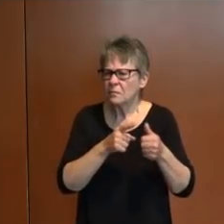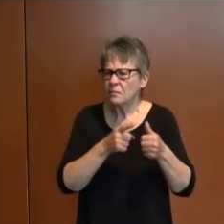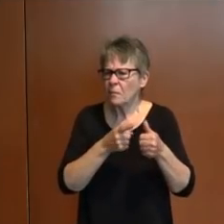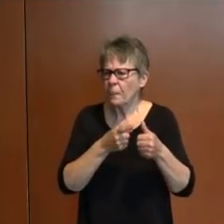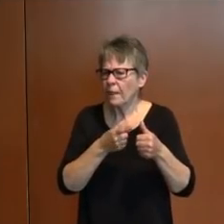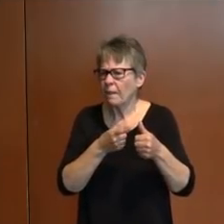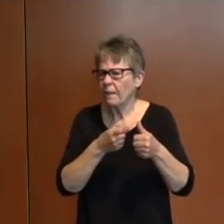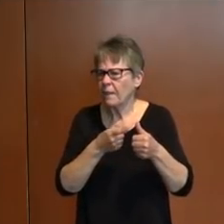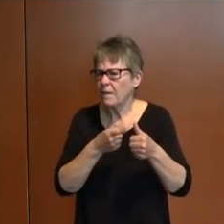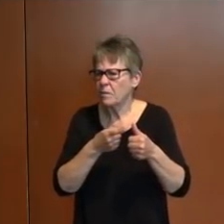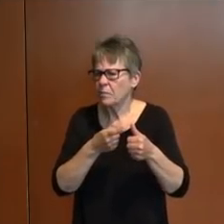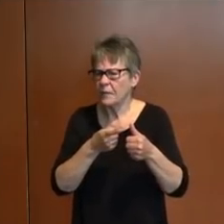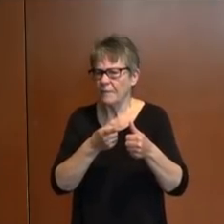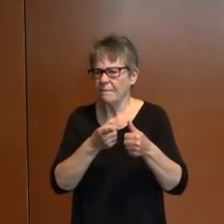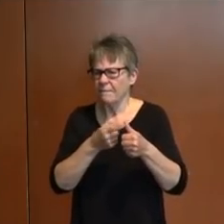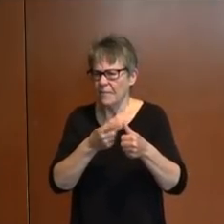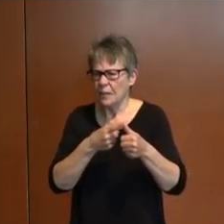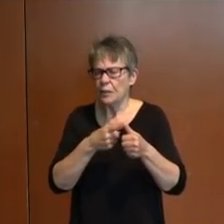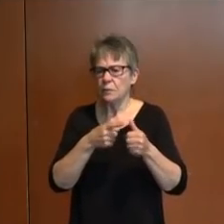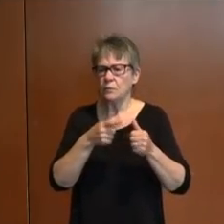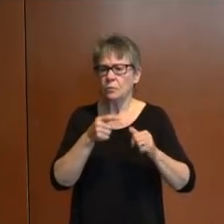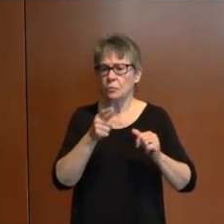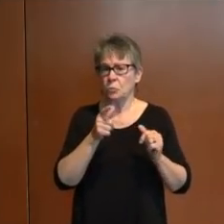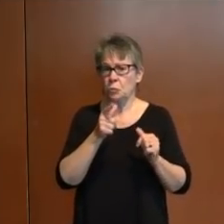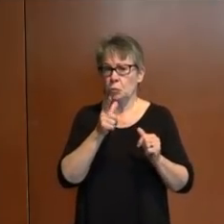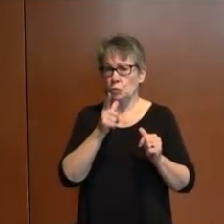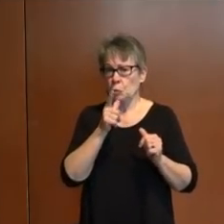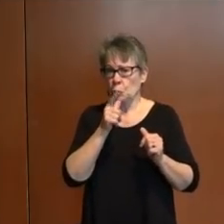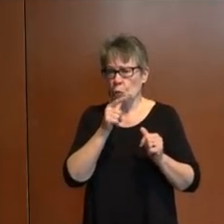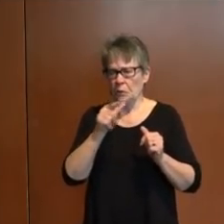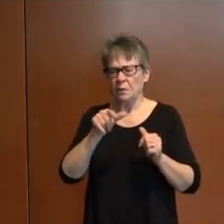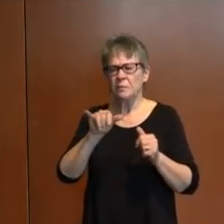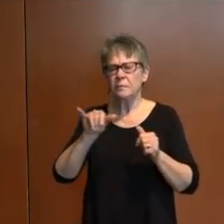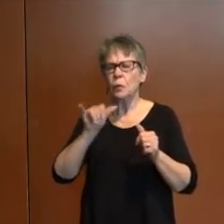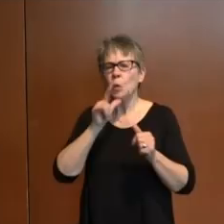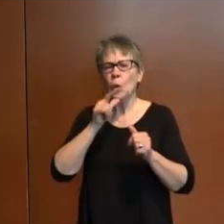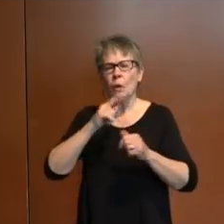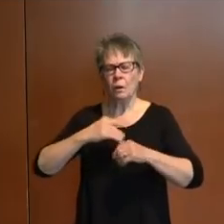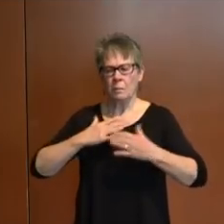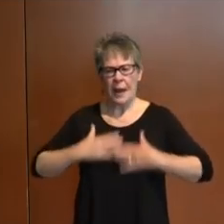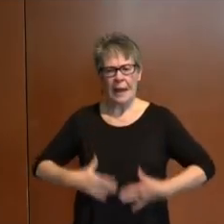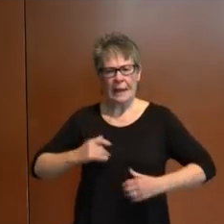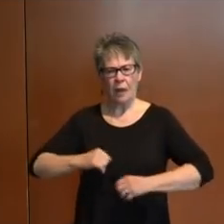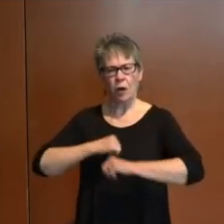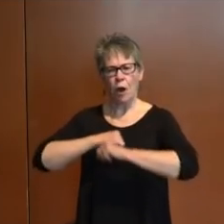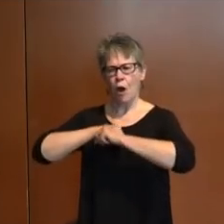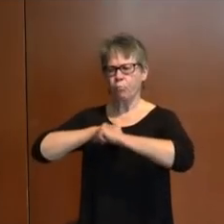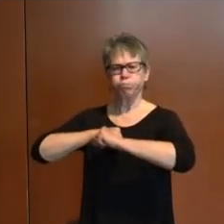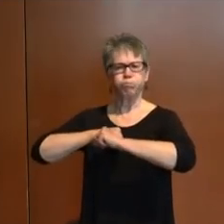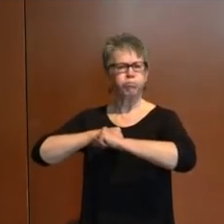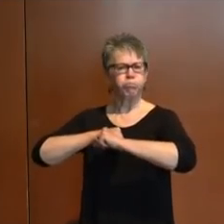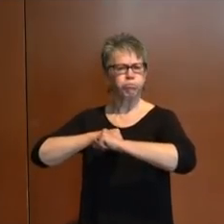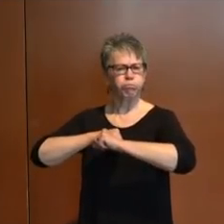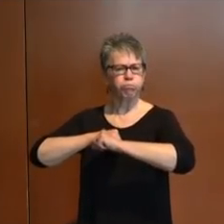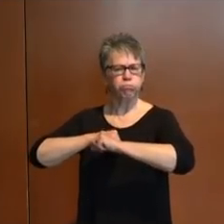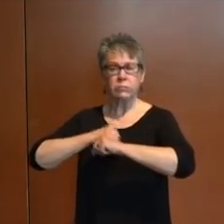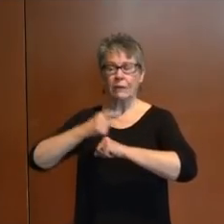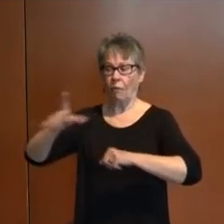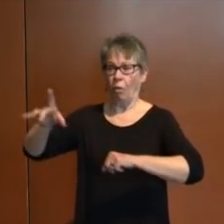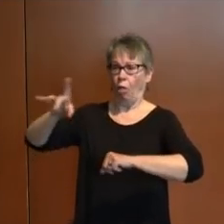subsequently. Right now we still don't have a lot of information specific to SARS-CoV-2. That's the virus that